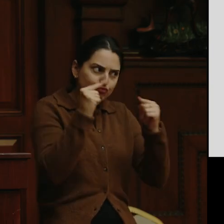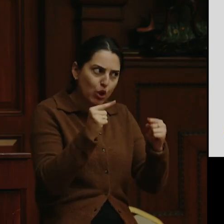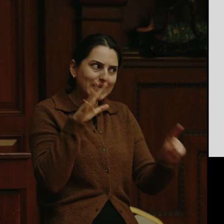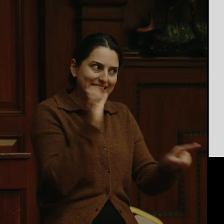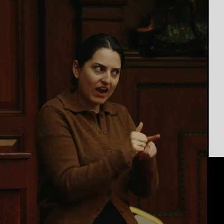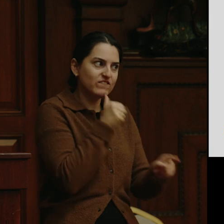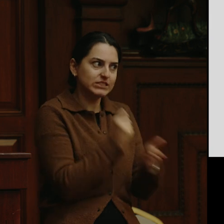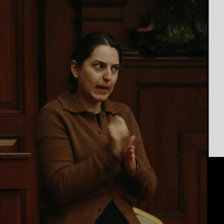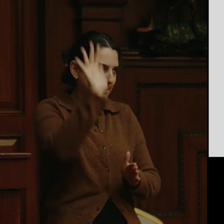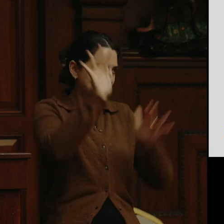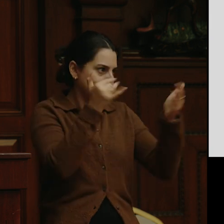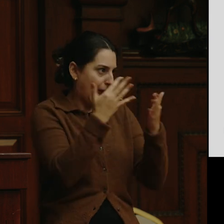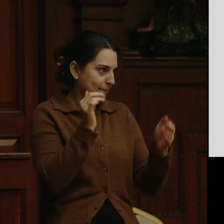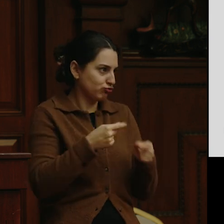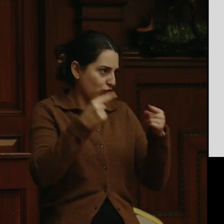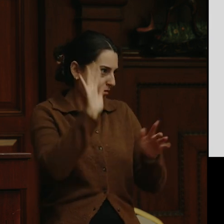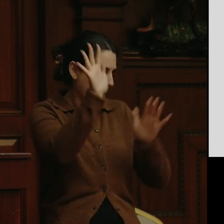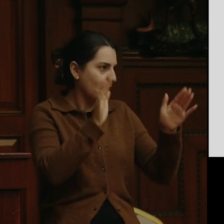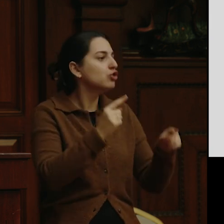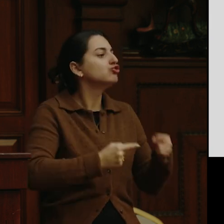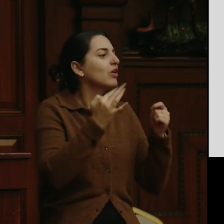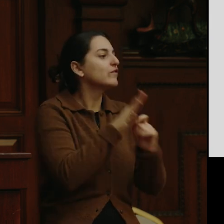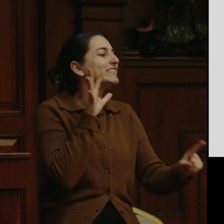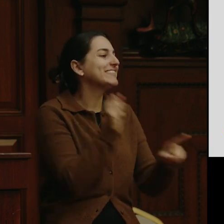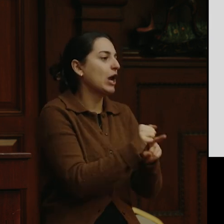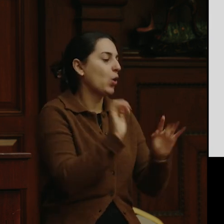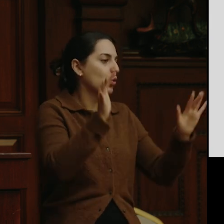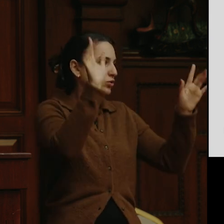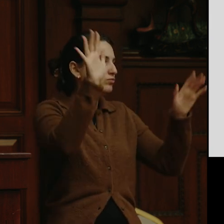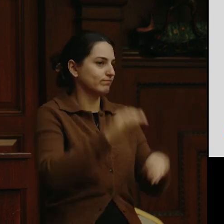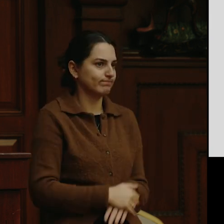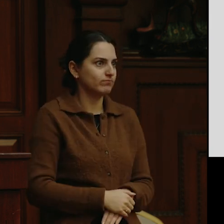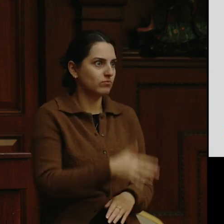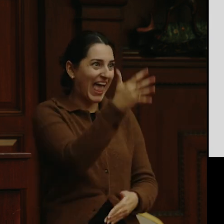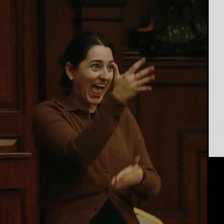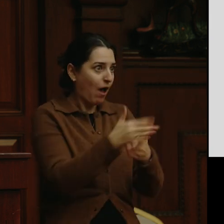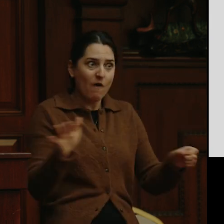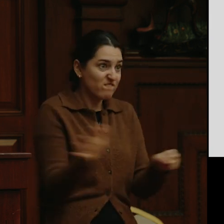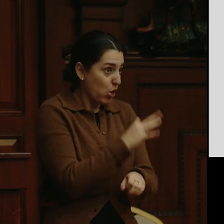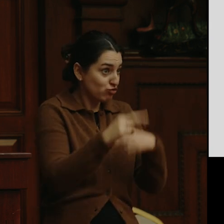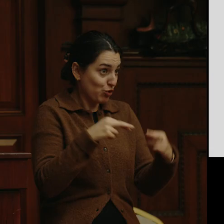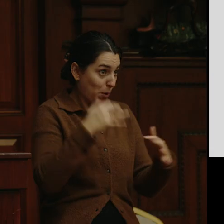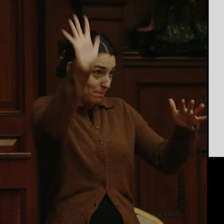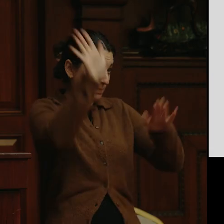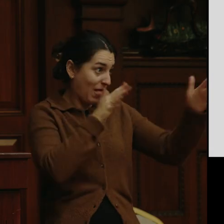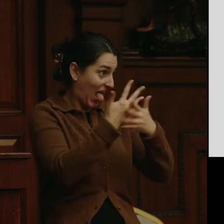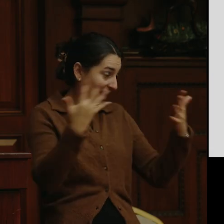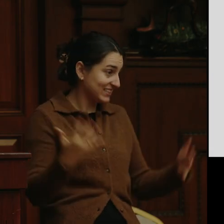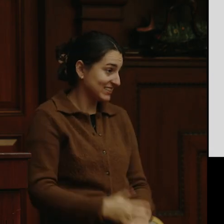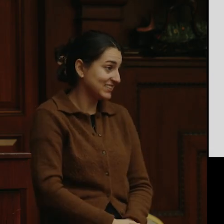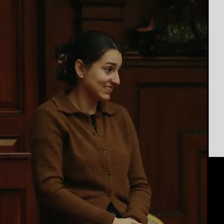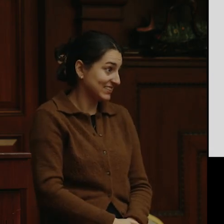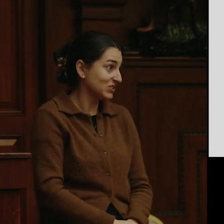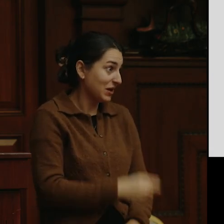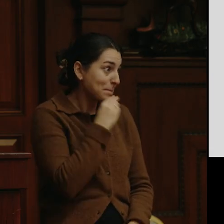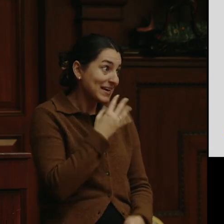get their initial diagnosis of Sjögren's? So I was going to say half the room, that's the whole room, So this is